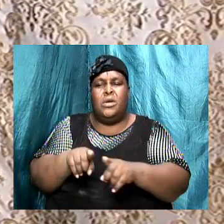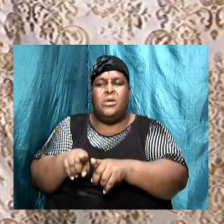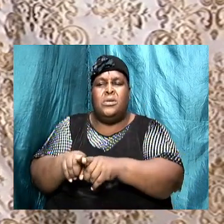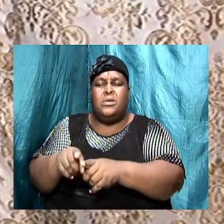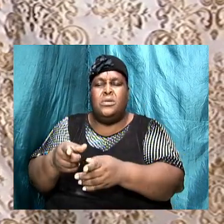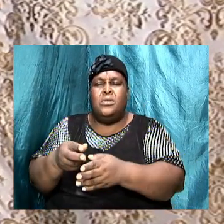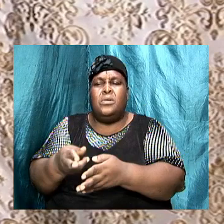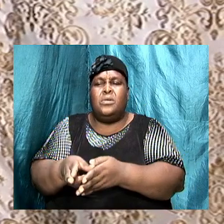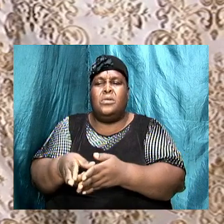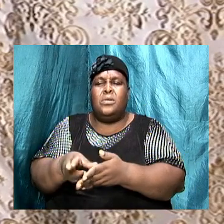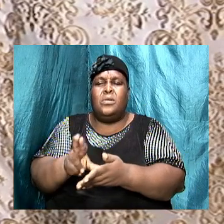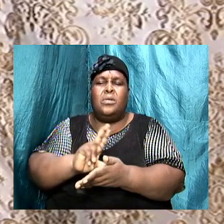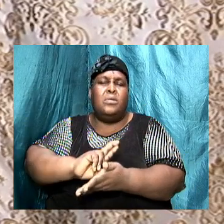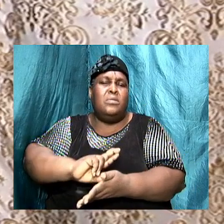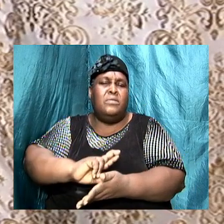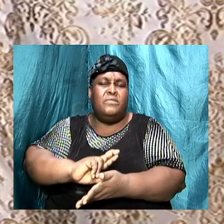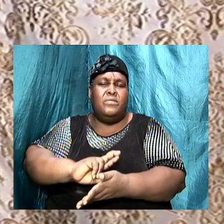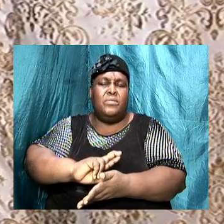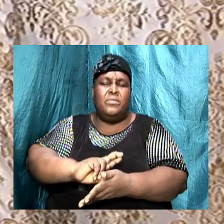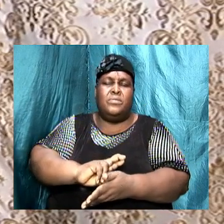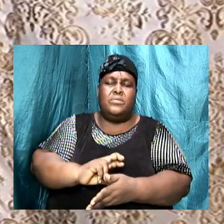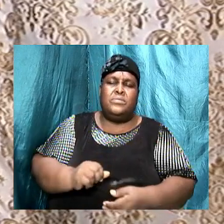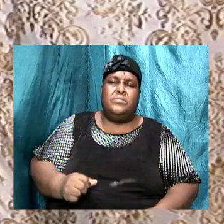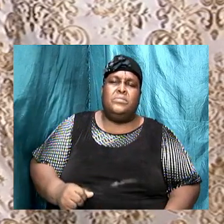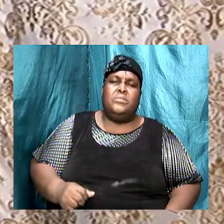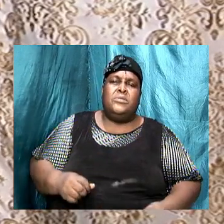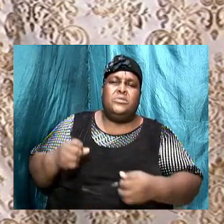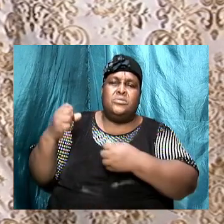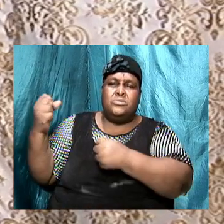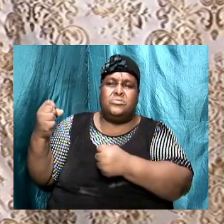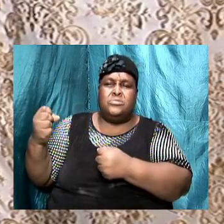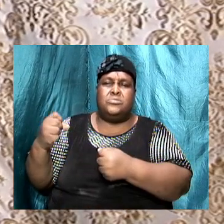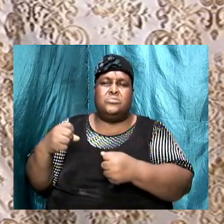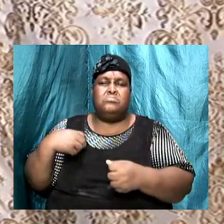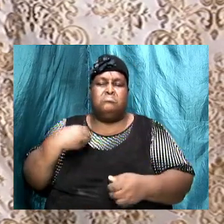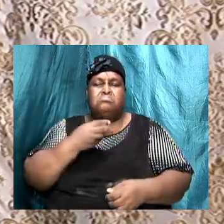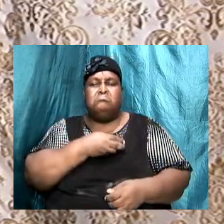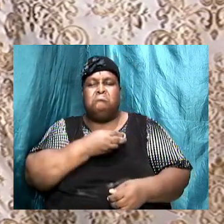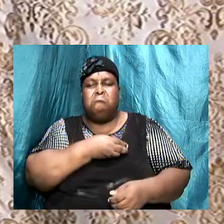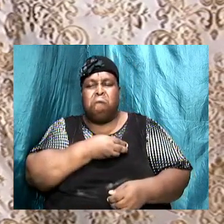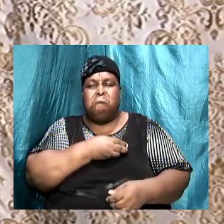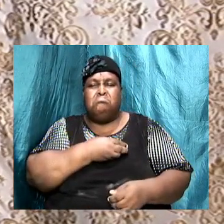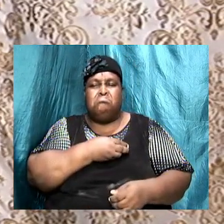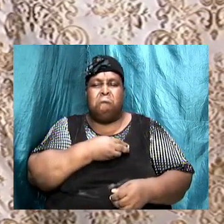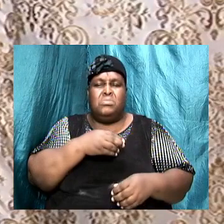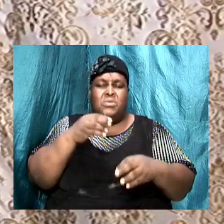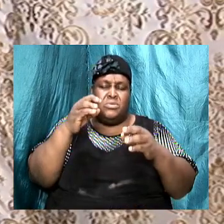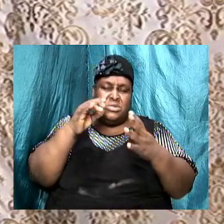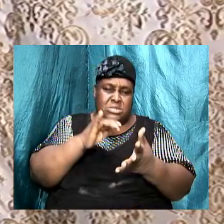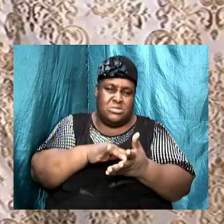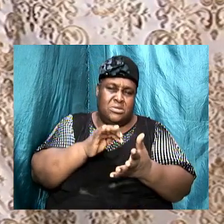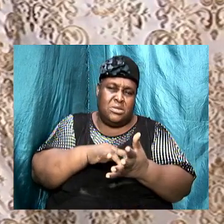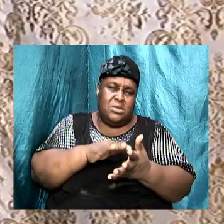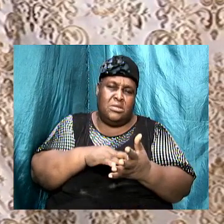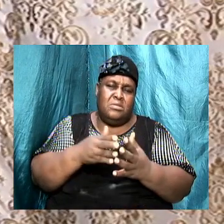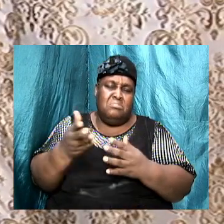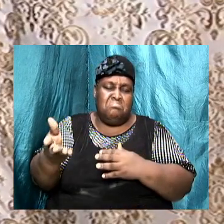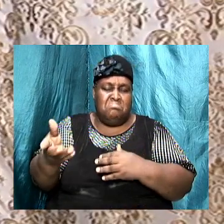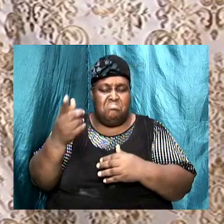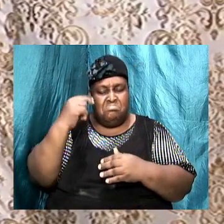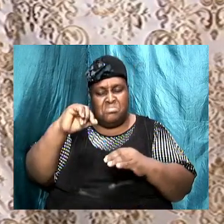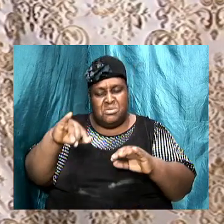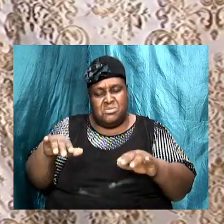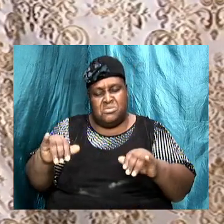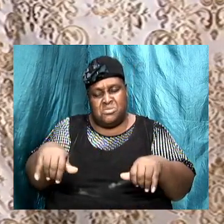of recap, you know, to, you know, strengthen our points and for those who are just